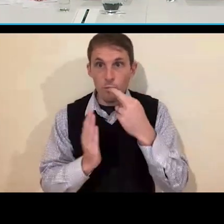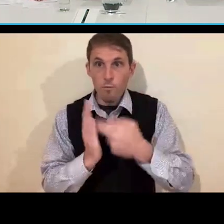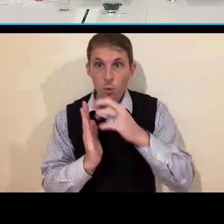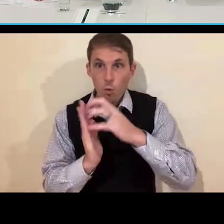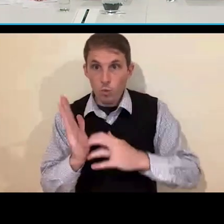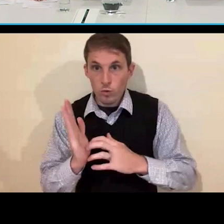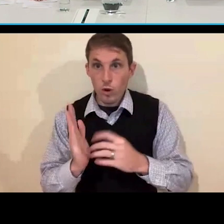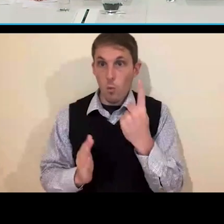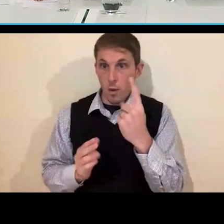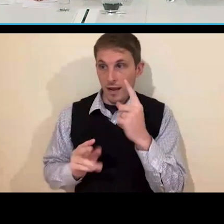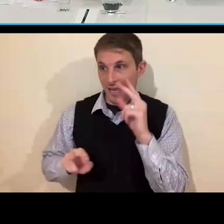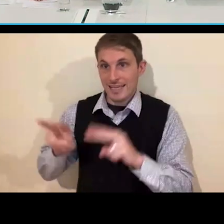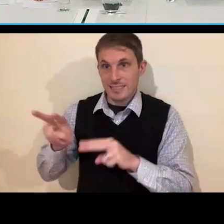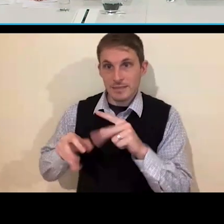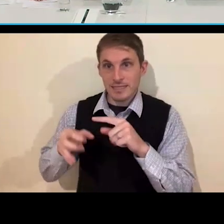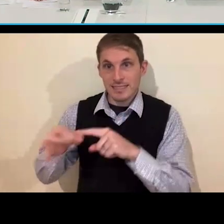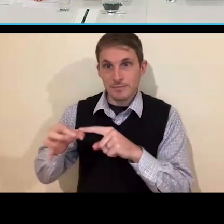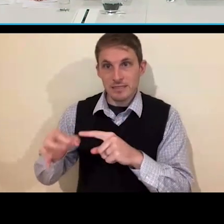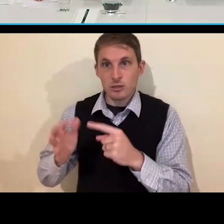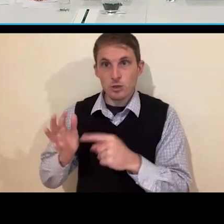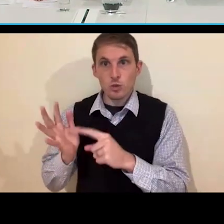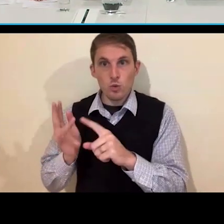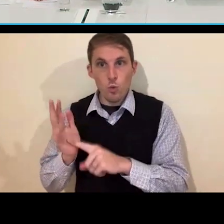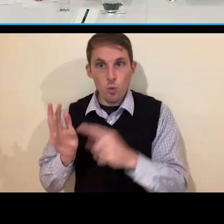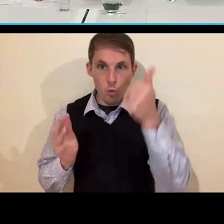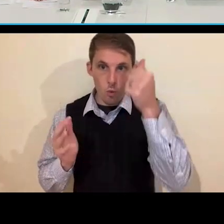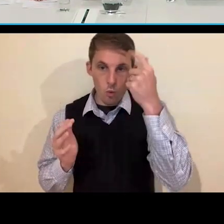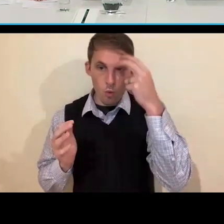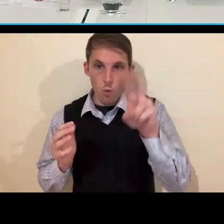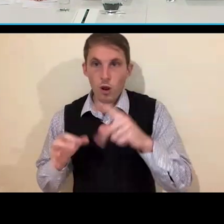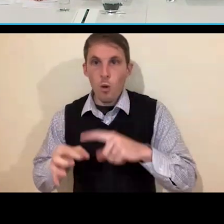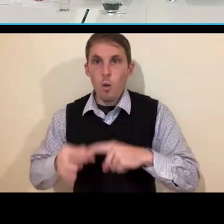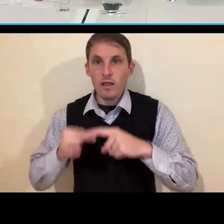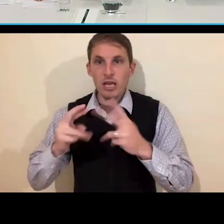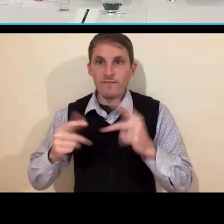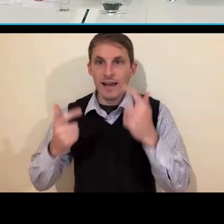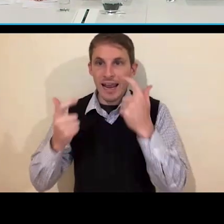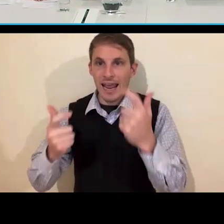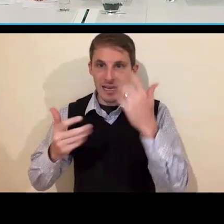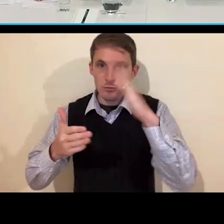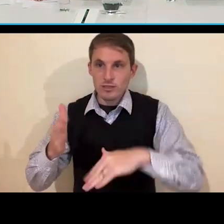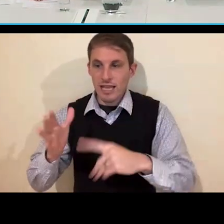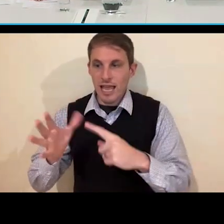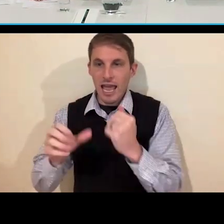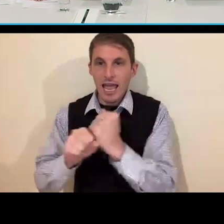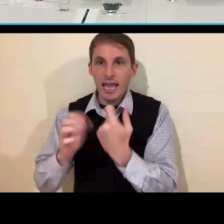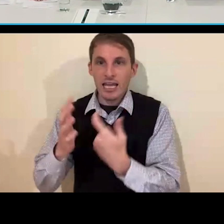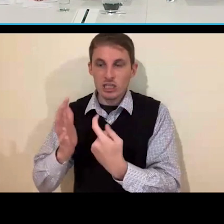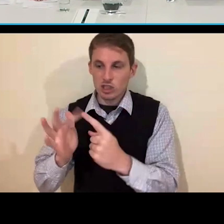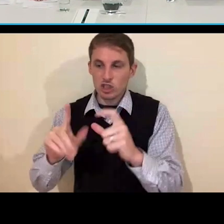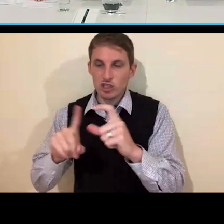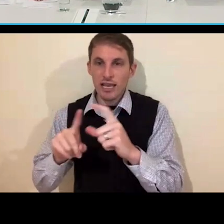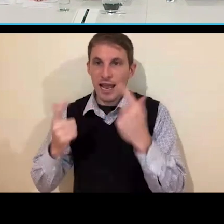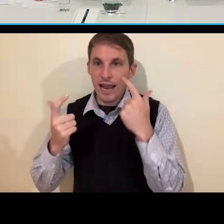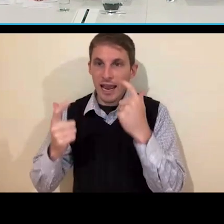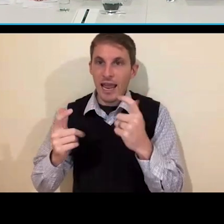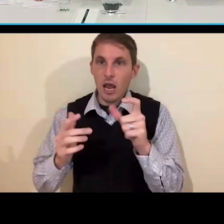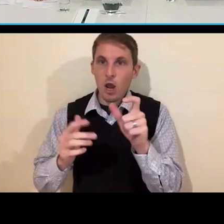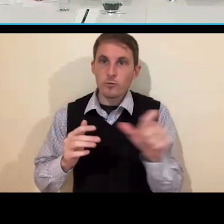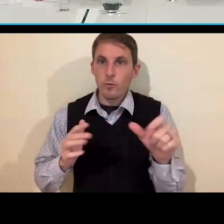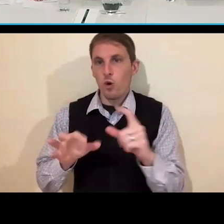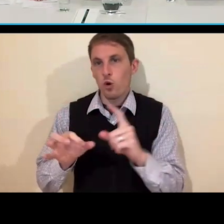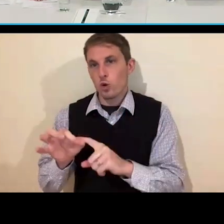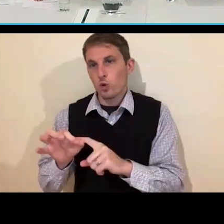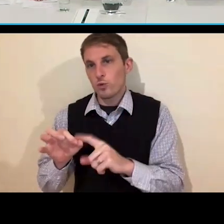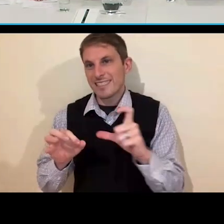assessment tool that we use for consumer experience is the Quality of Care Experience Aged Care Consumers, or the QCE.